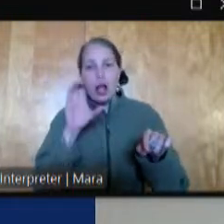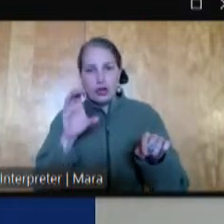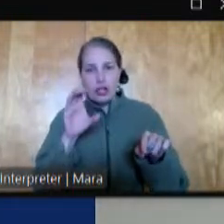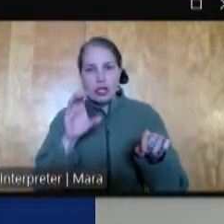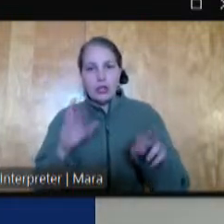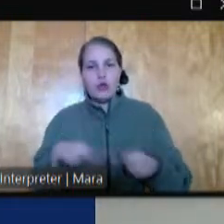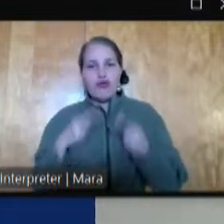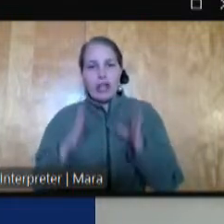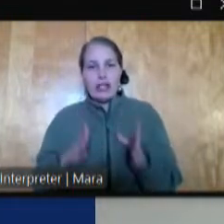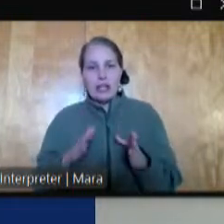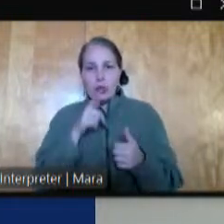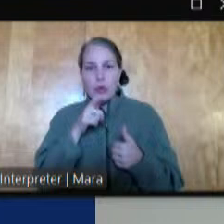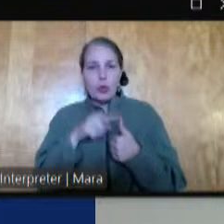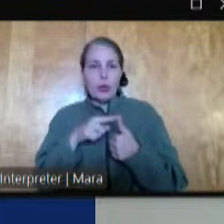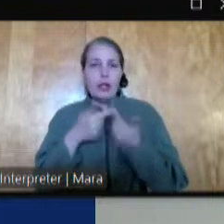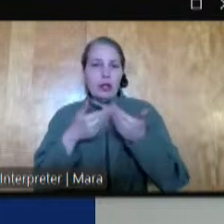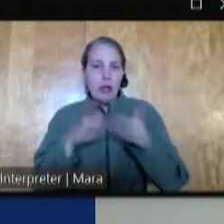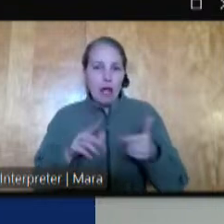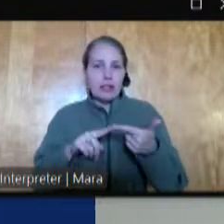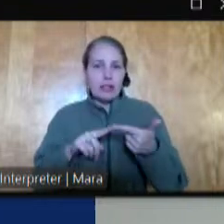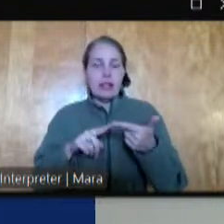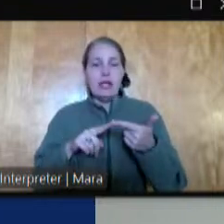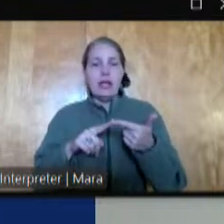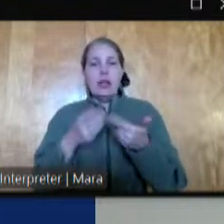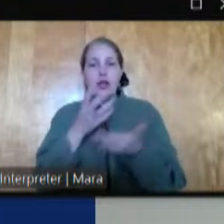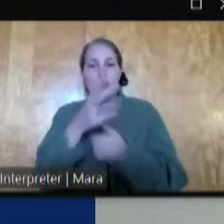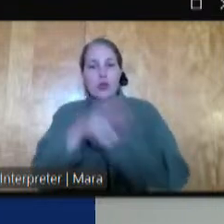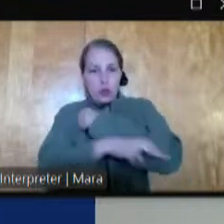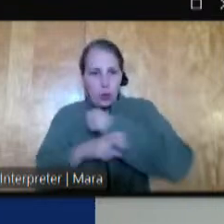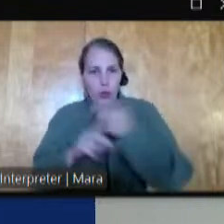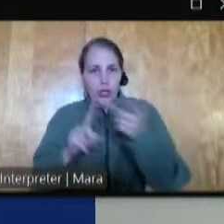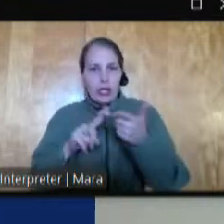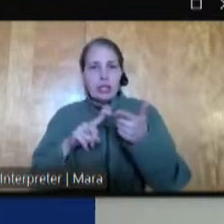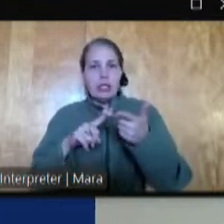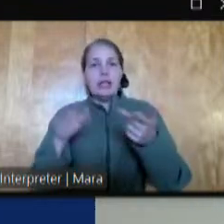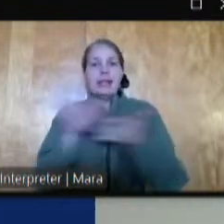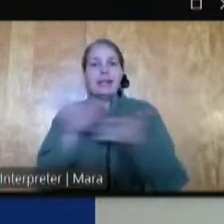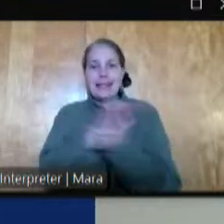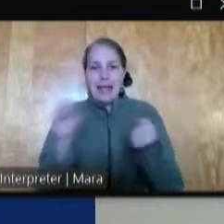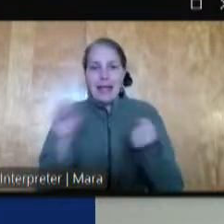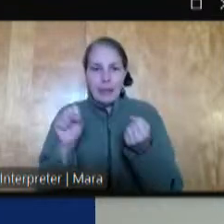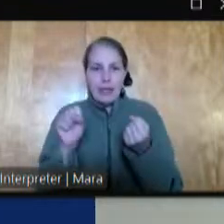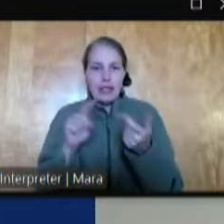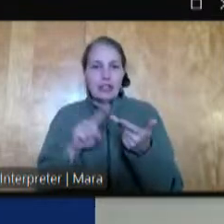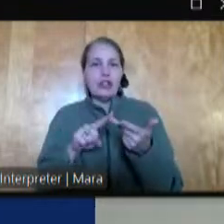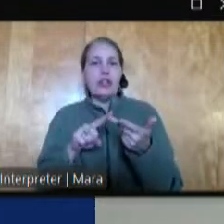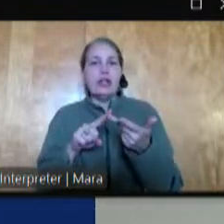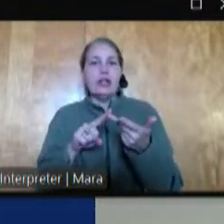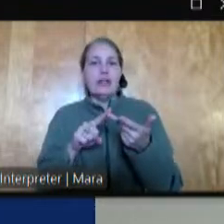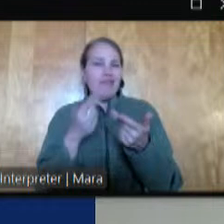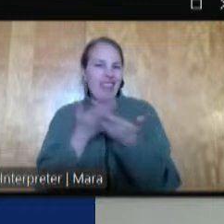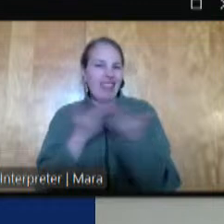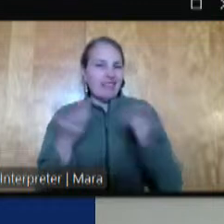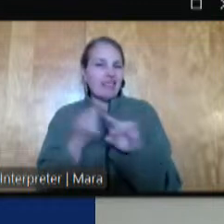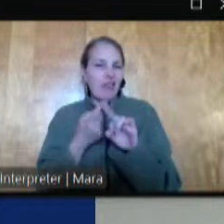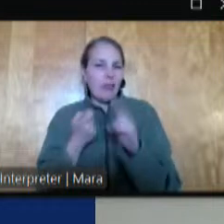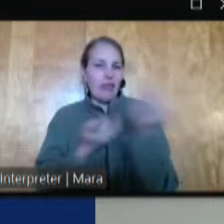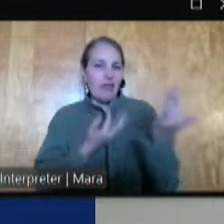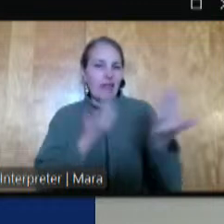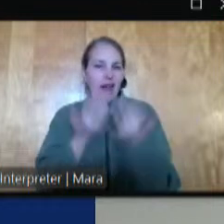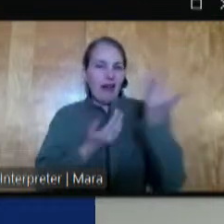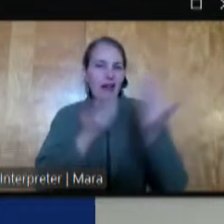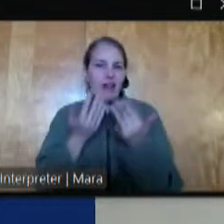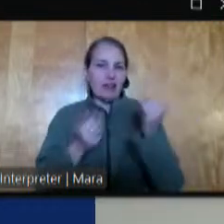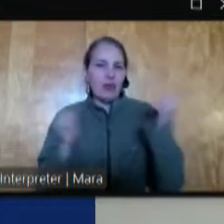their house was not destroyed by the fire, but was damaged, or carts were stolen or lost during the wind events. And those are